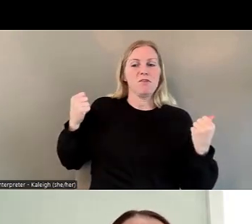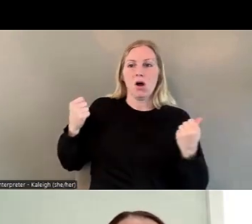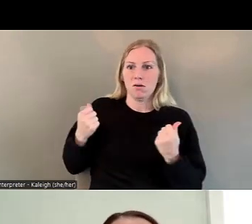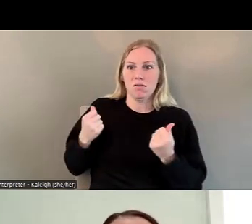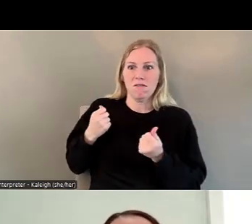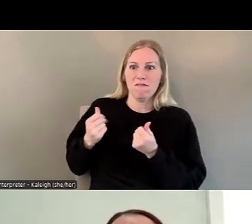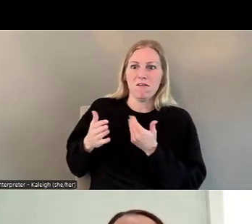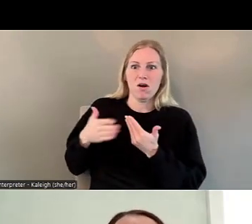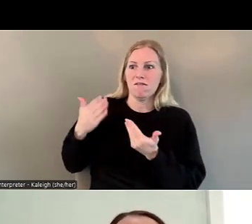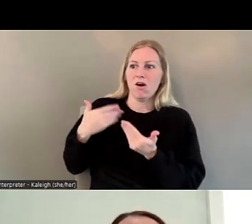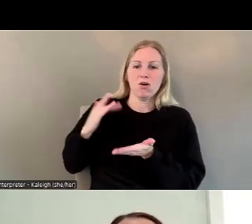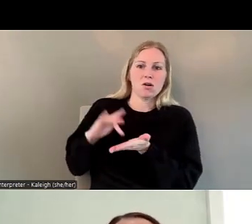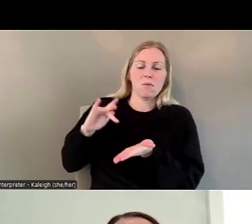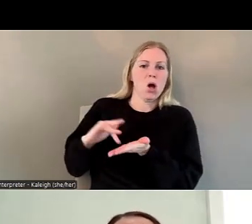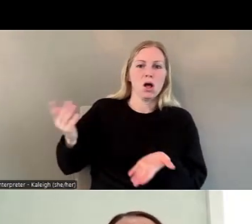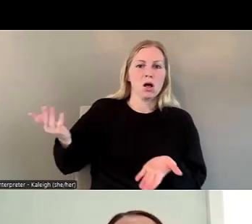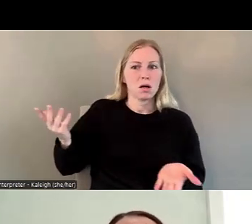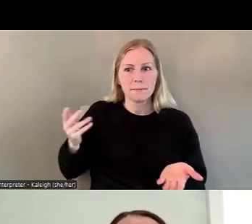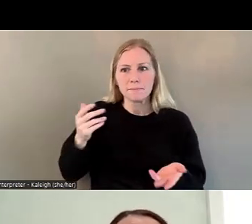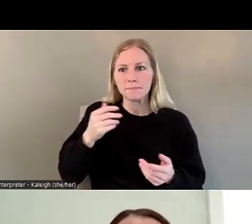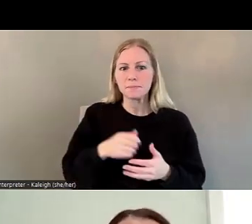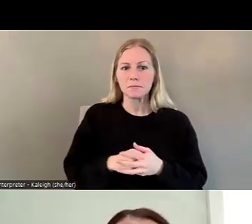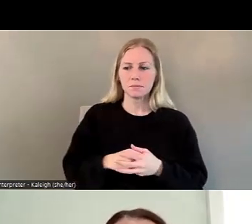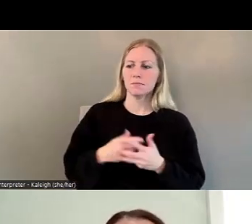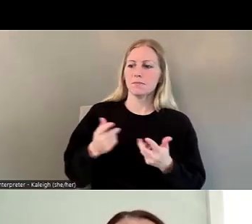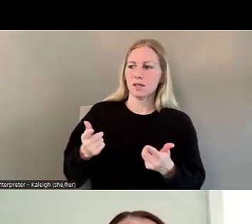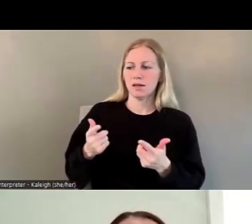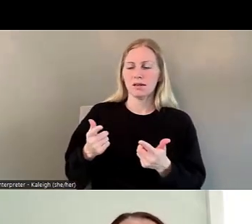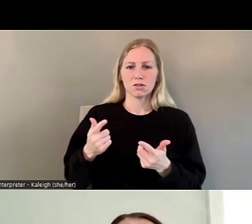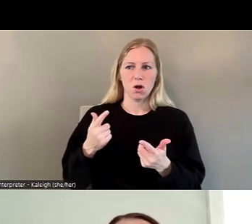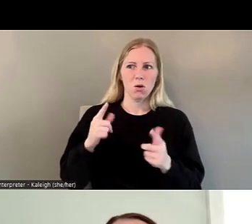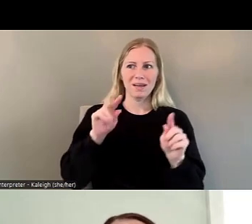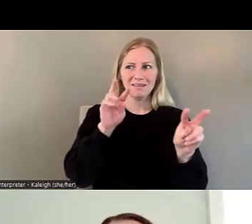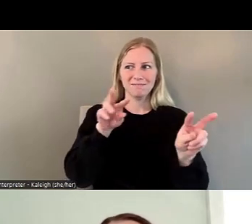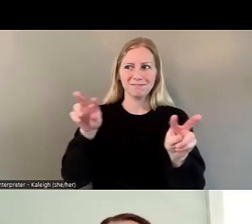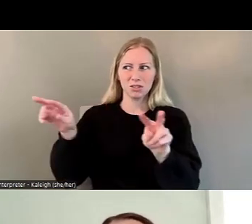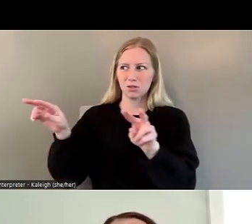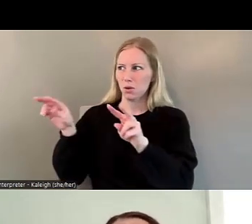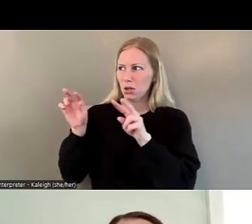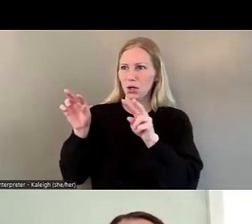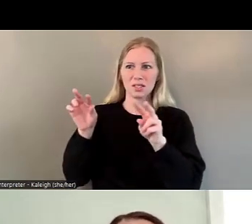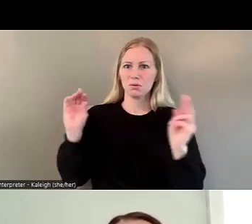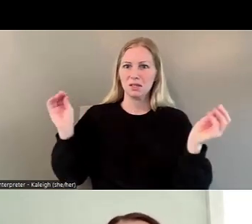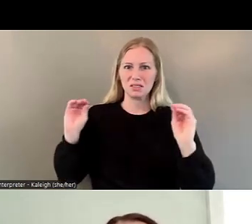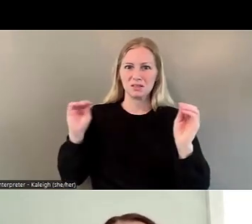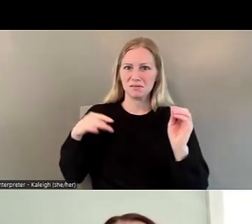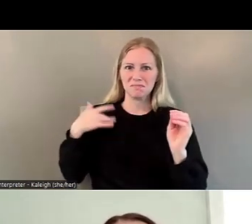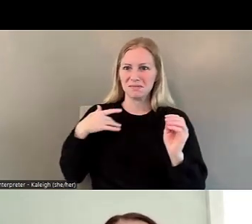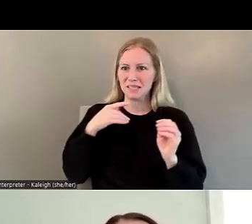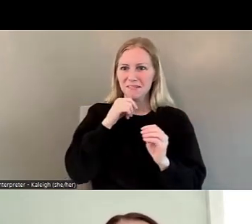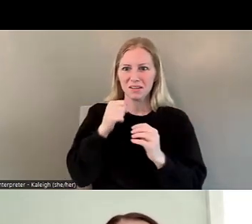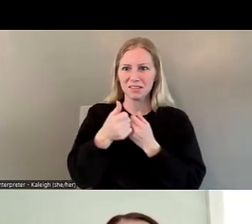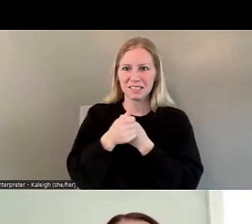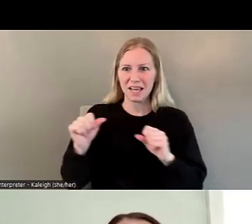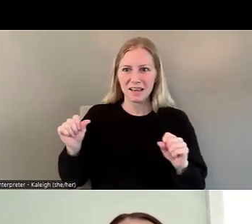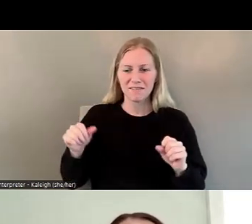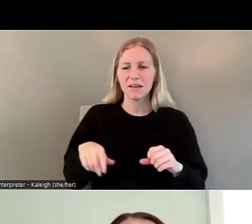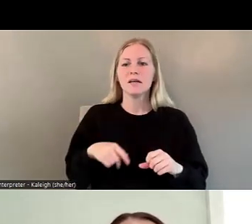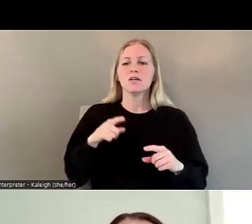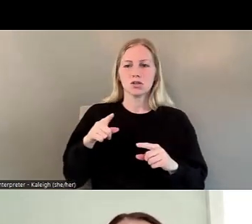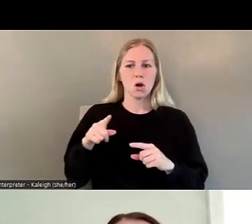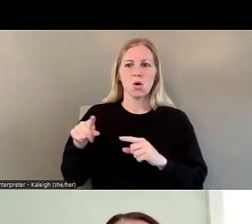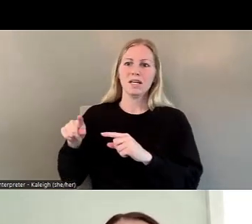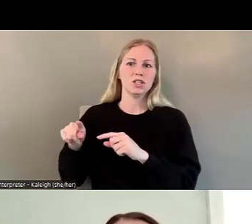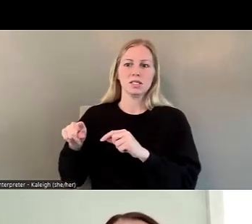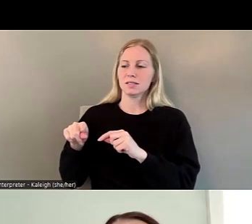So without any placements that we felt Cole would be safe in, we uprooted our whole family and we moved to a new town. I remember